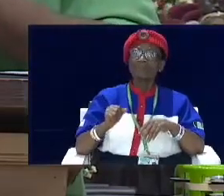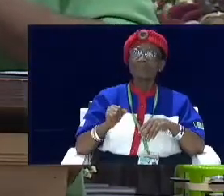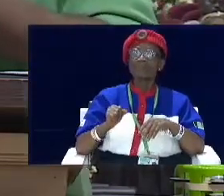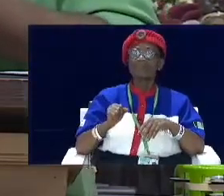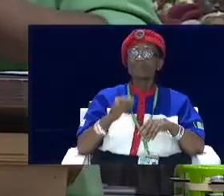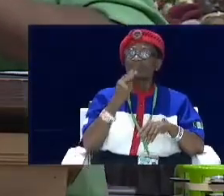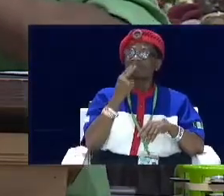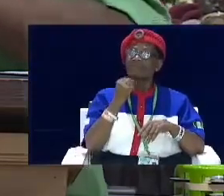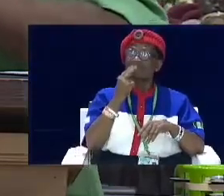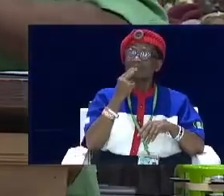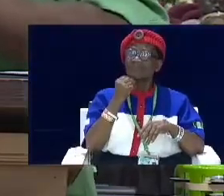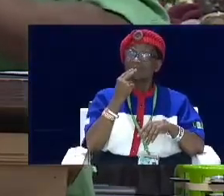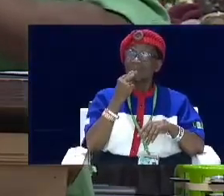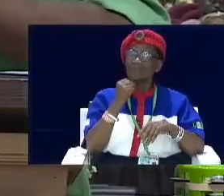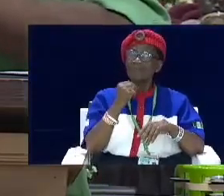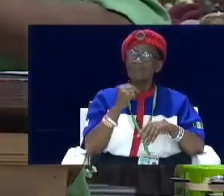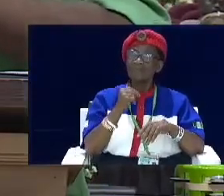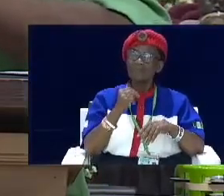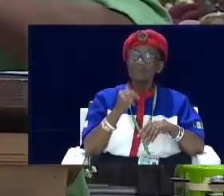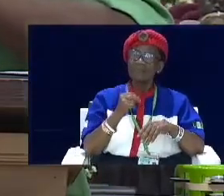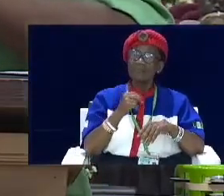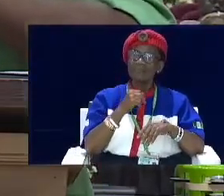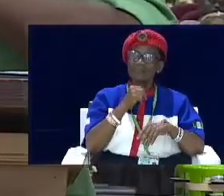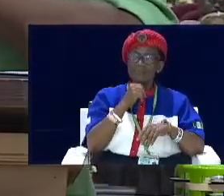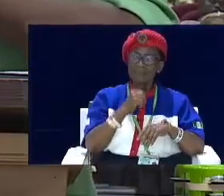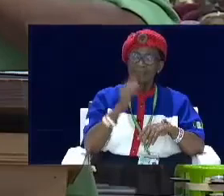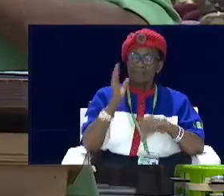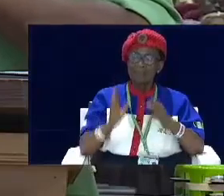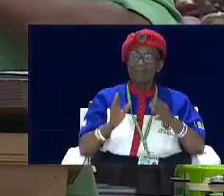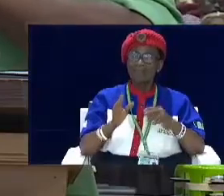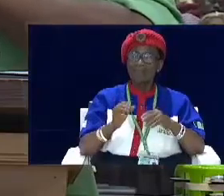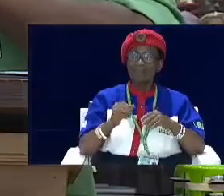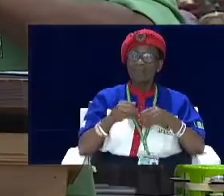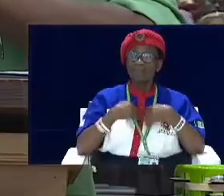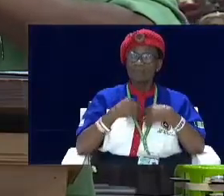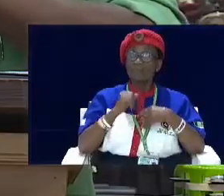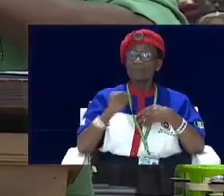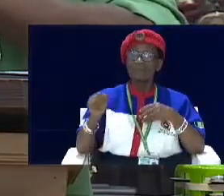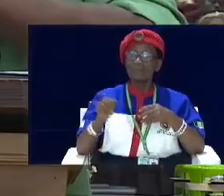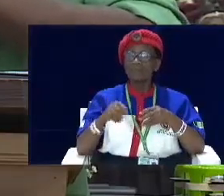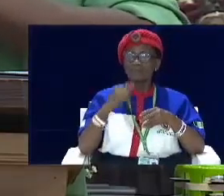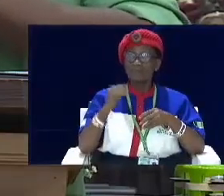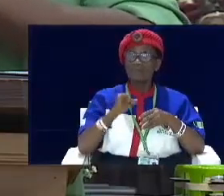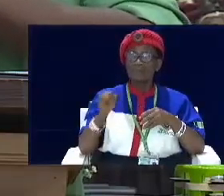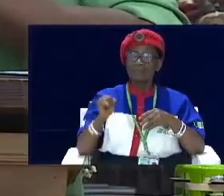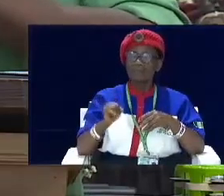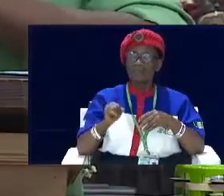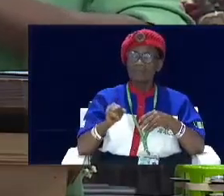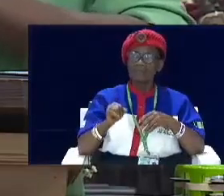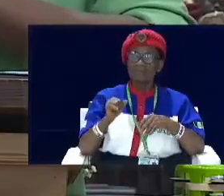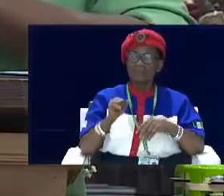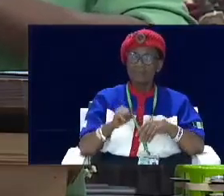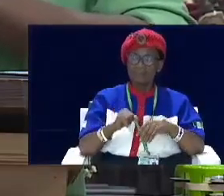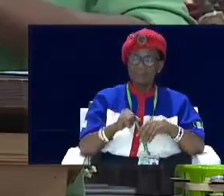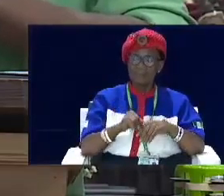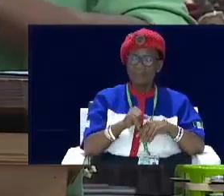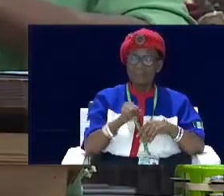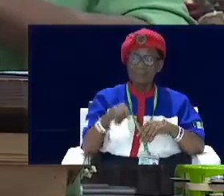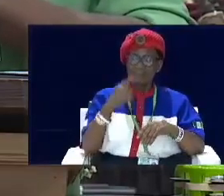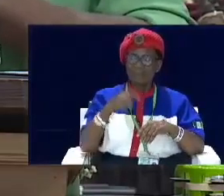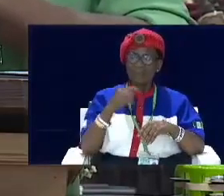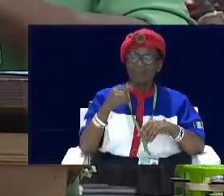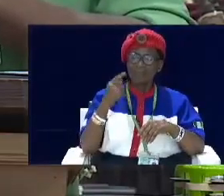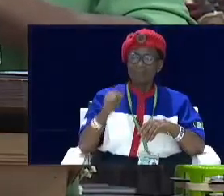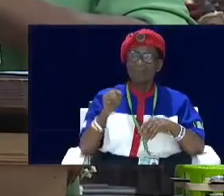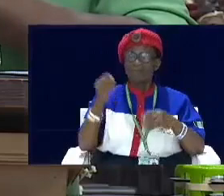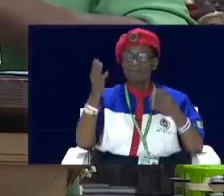The elders have a say. Àwọn àgbà máa ń sọ báyìí wípé they said the same rain. Òjò tó rọ̀, òjò kan